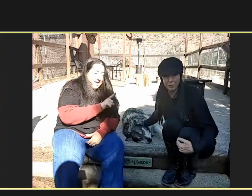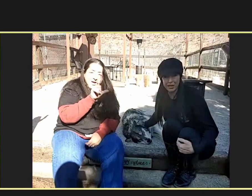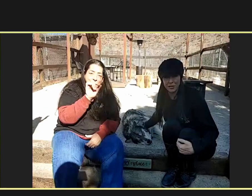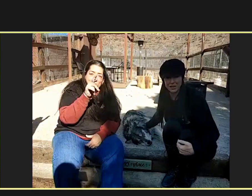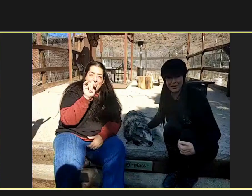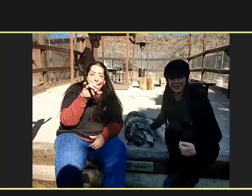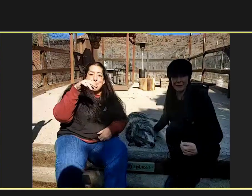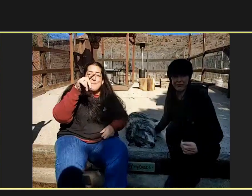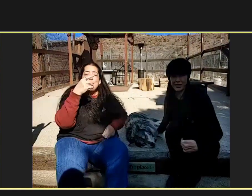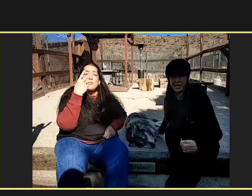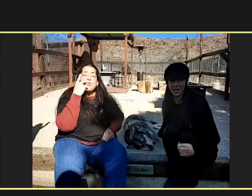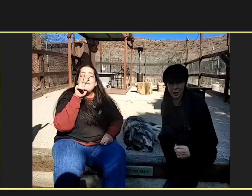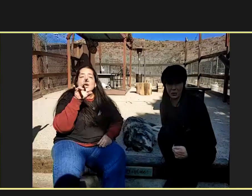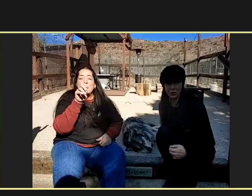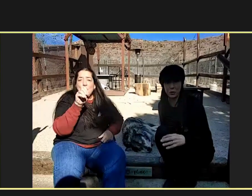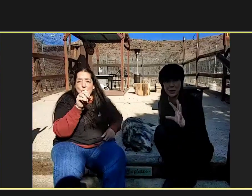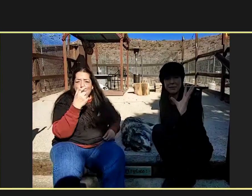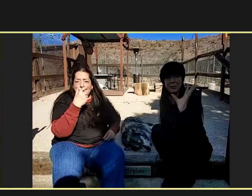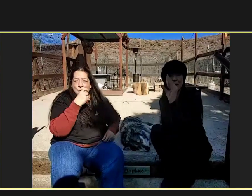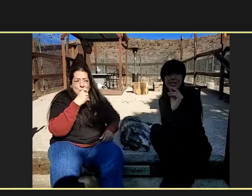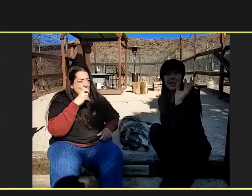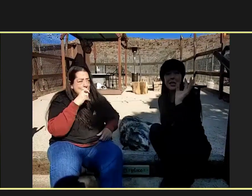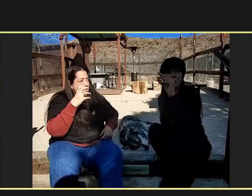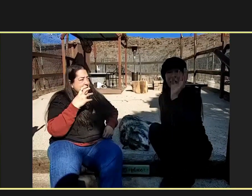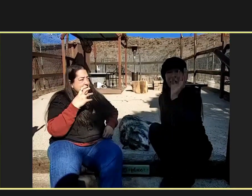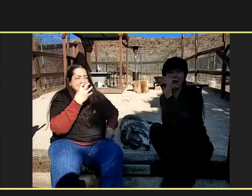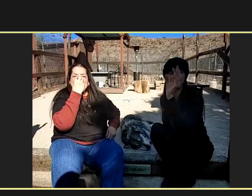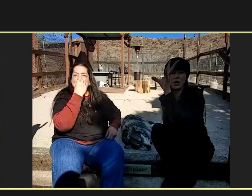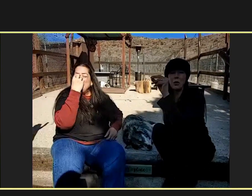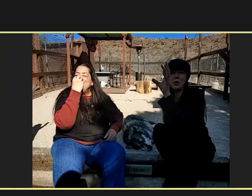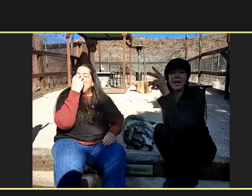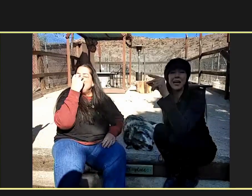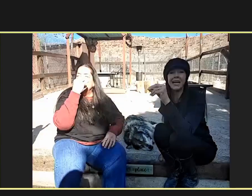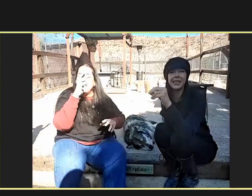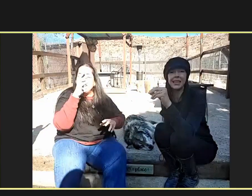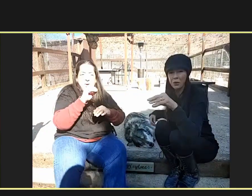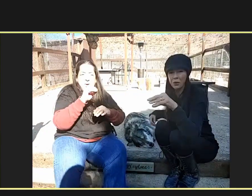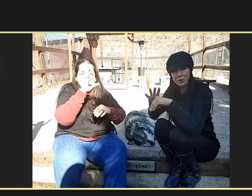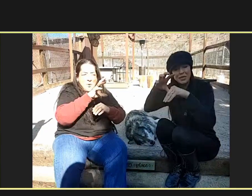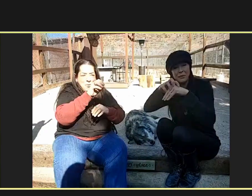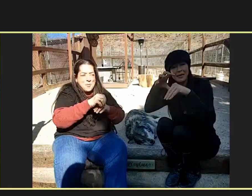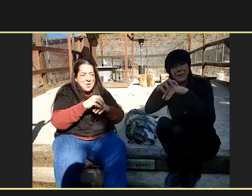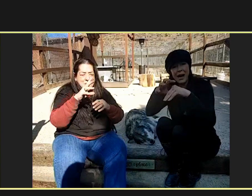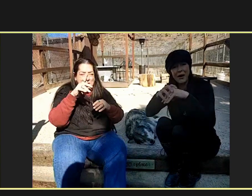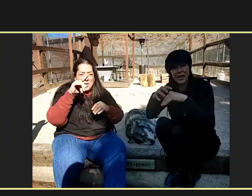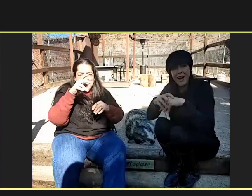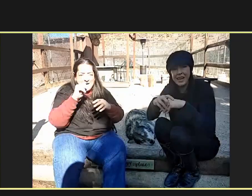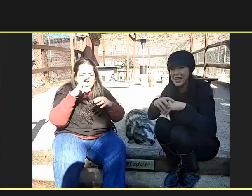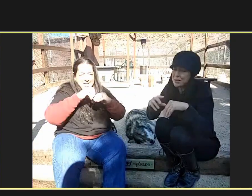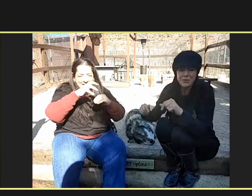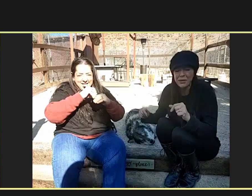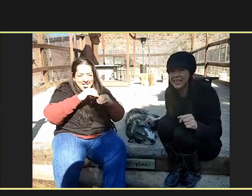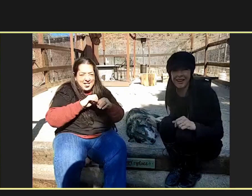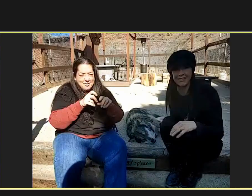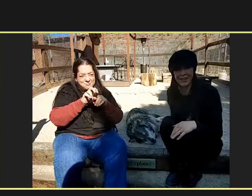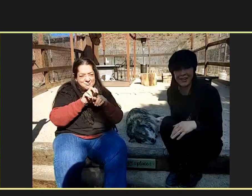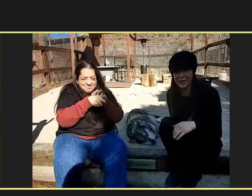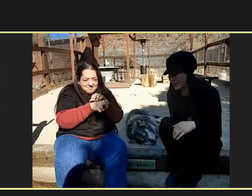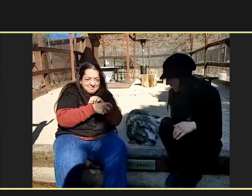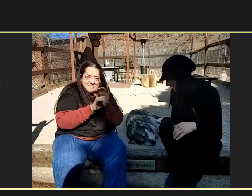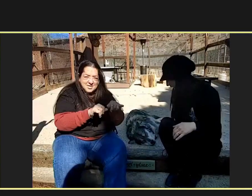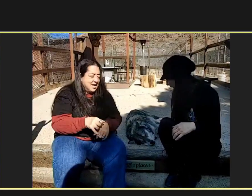Loki was the puppy you saw in the video who was, going after Kona, and Kona was doing the mouthing on him, and he was